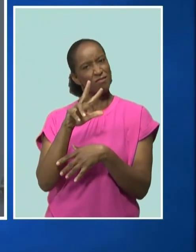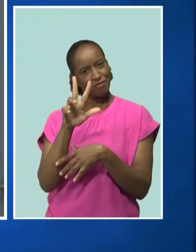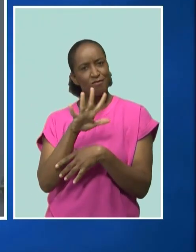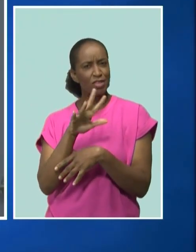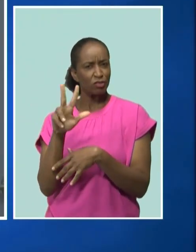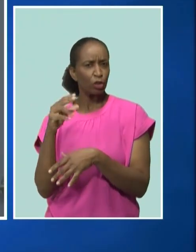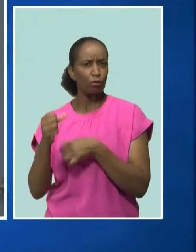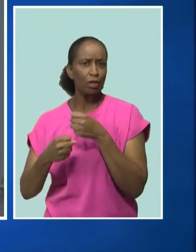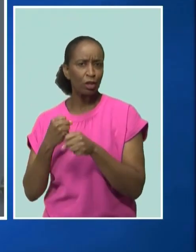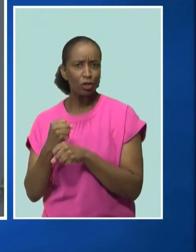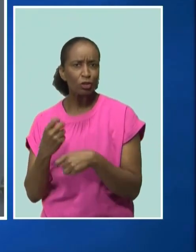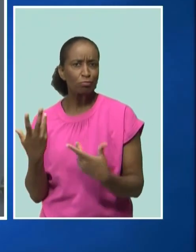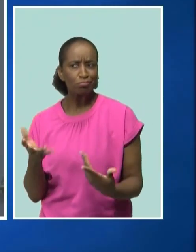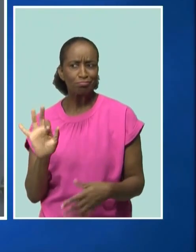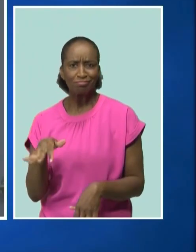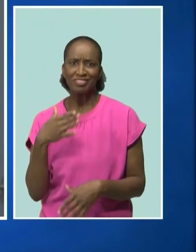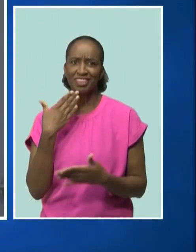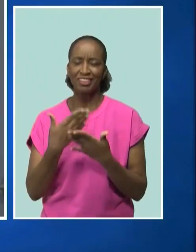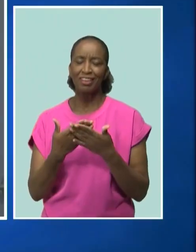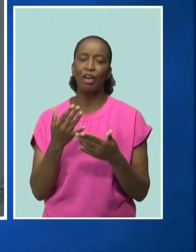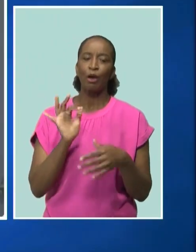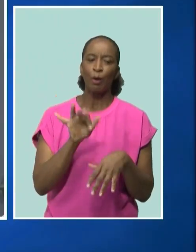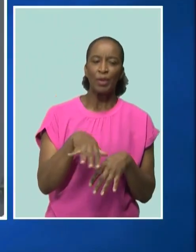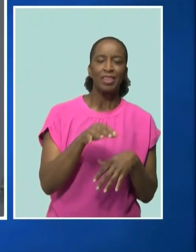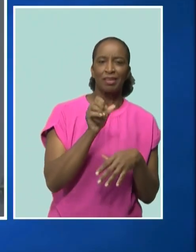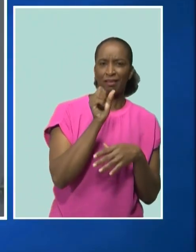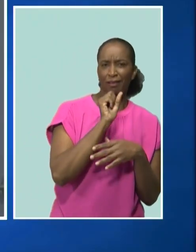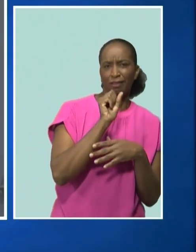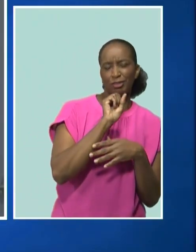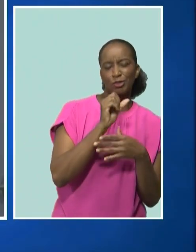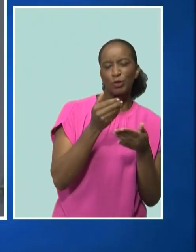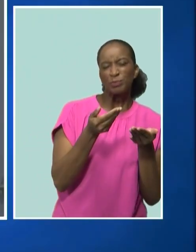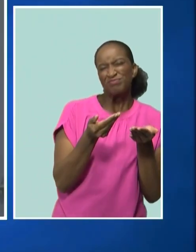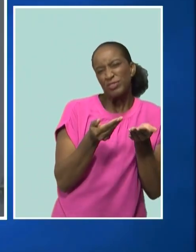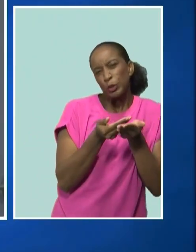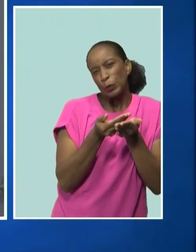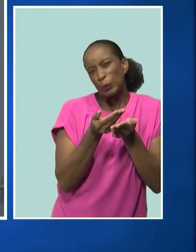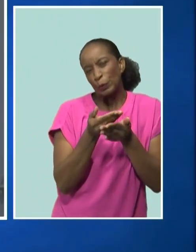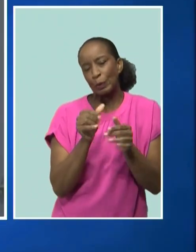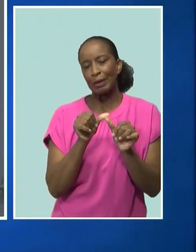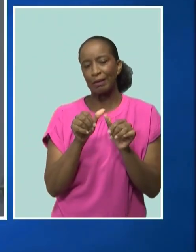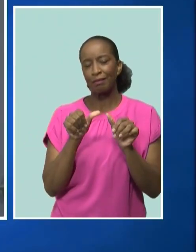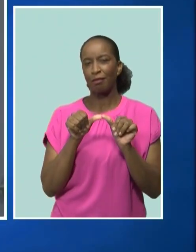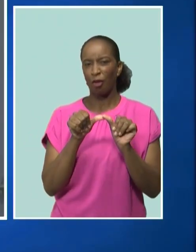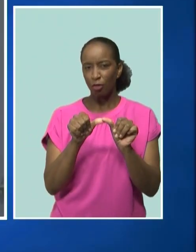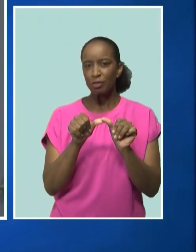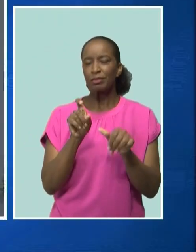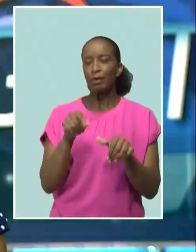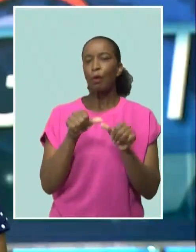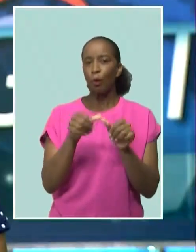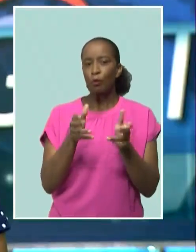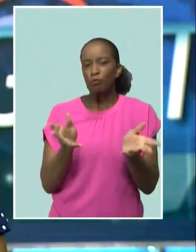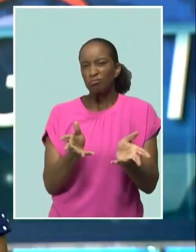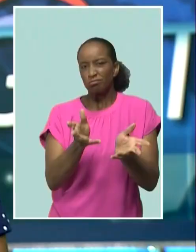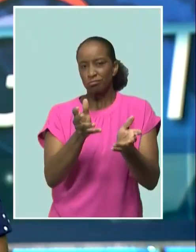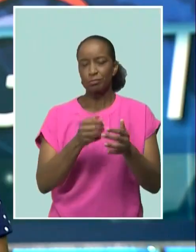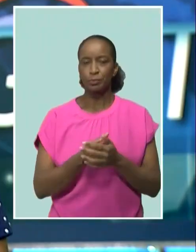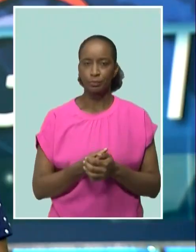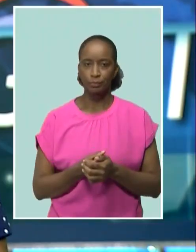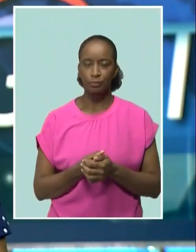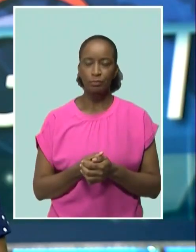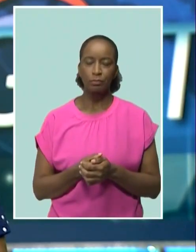for Chefette to be, which is good, but Frosties is doing good, but we still need to push and continue. It's still a baby brand. Some